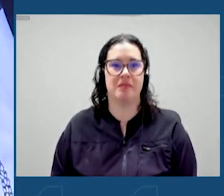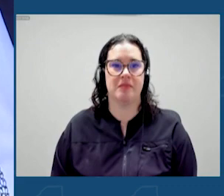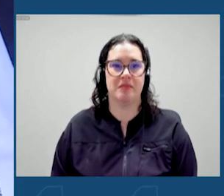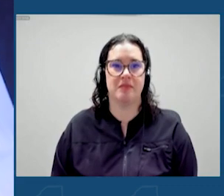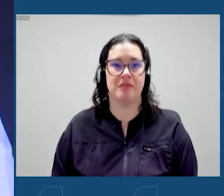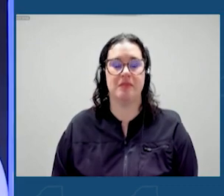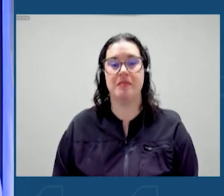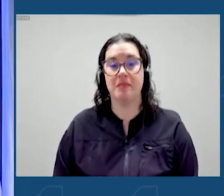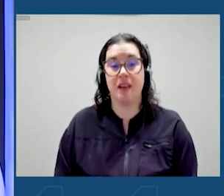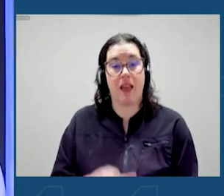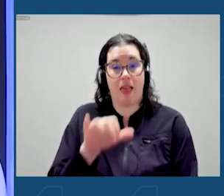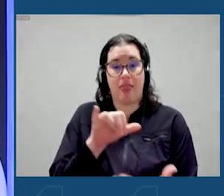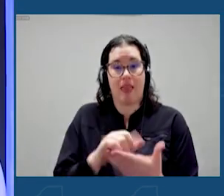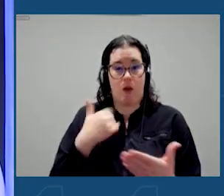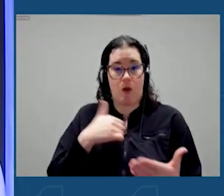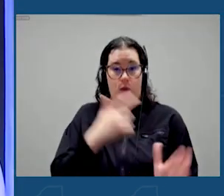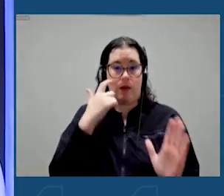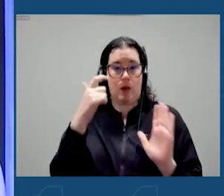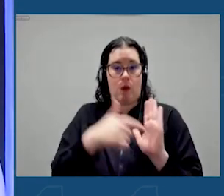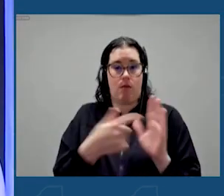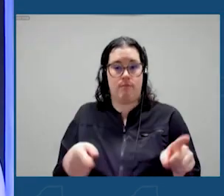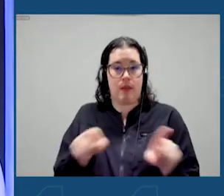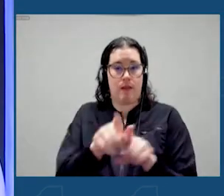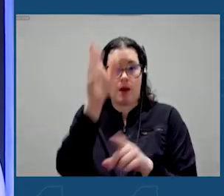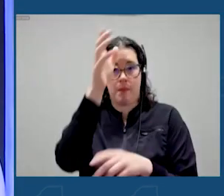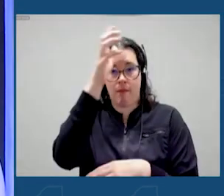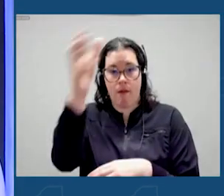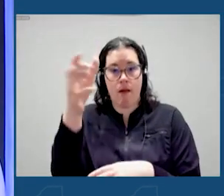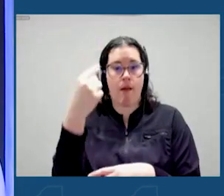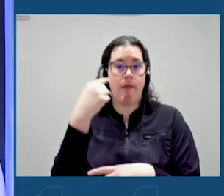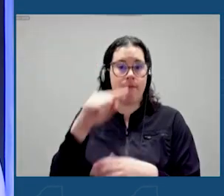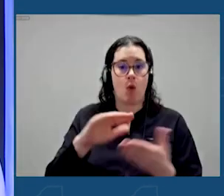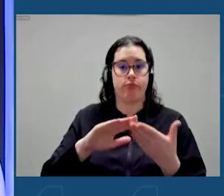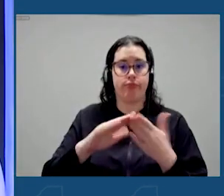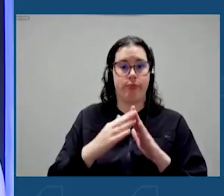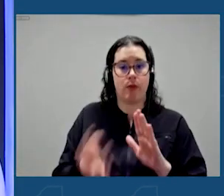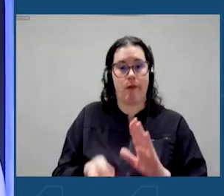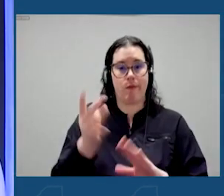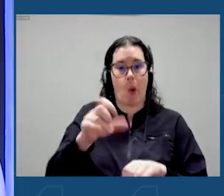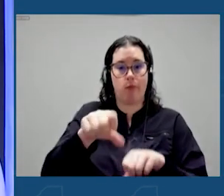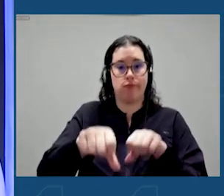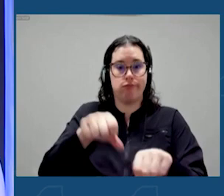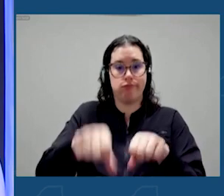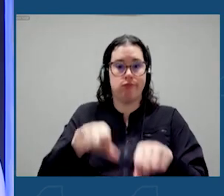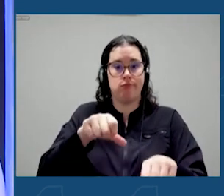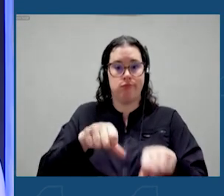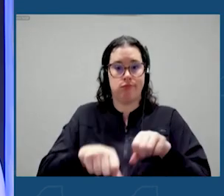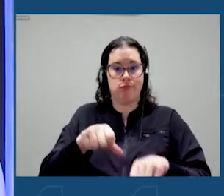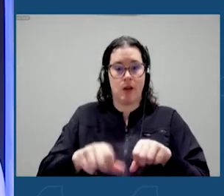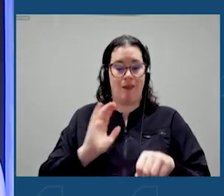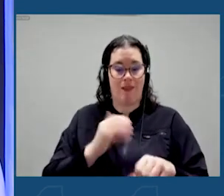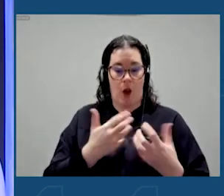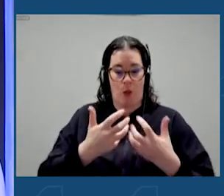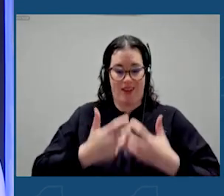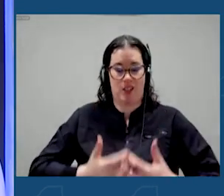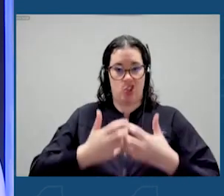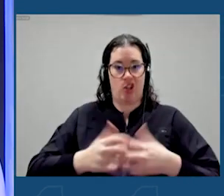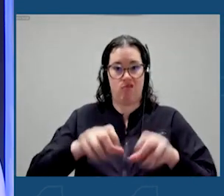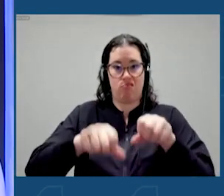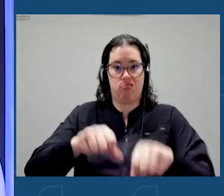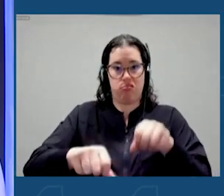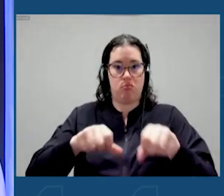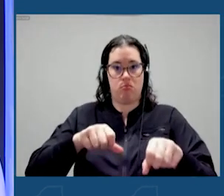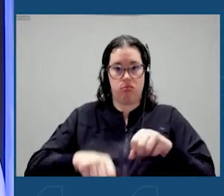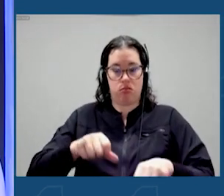And that's what we're seeing. The four cylinders of our engine has